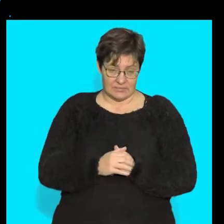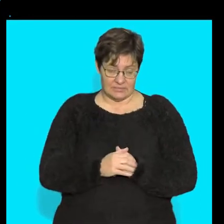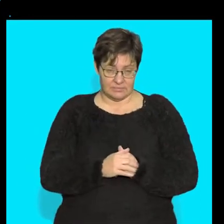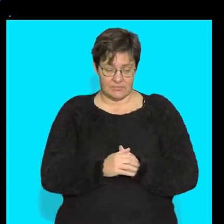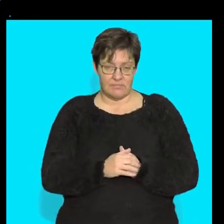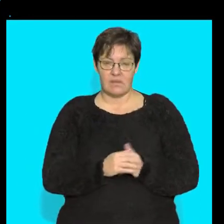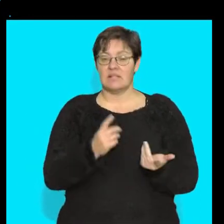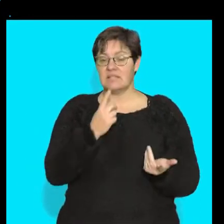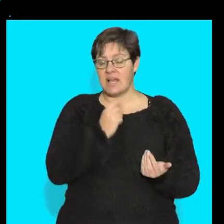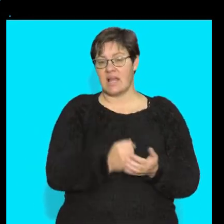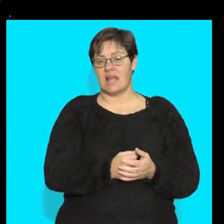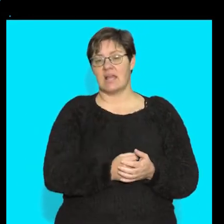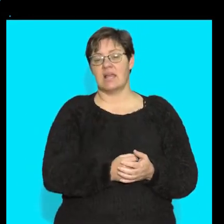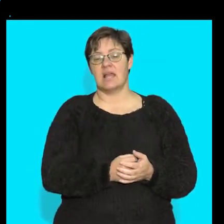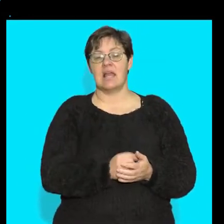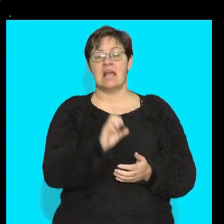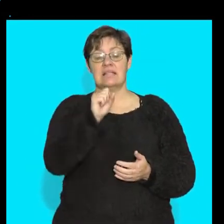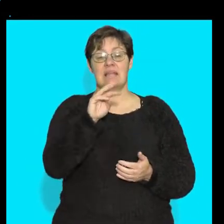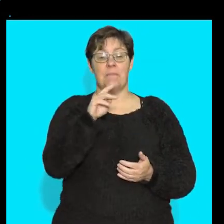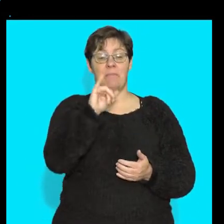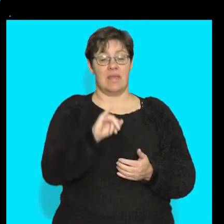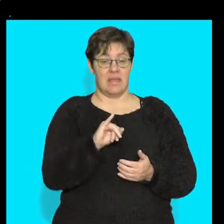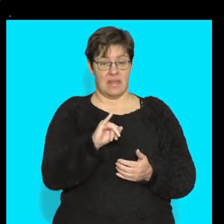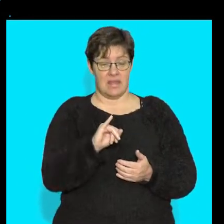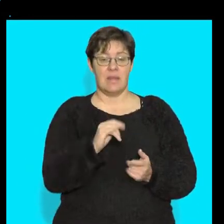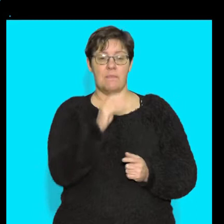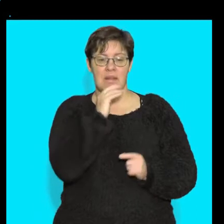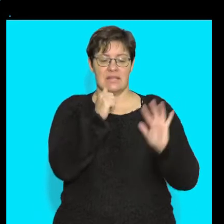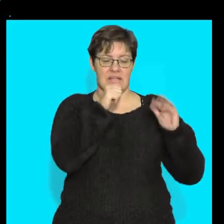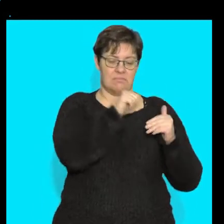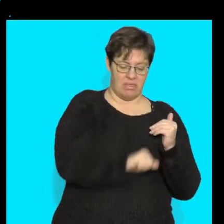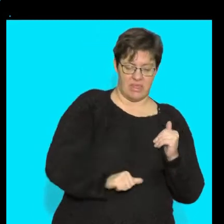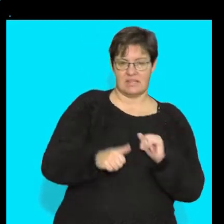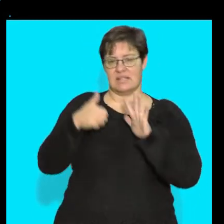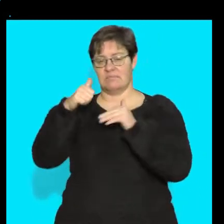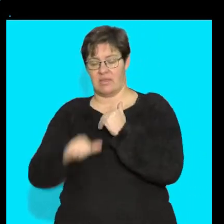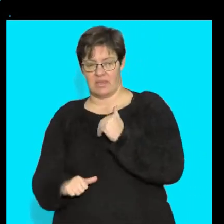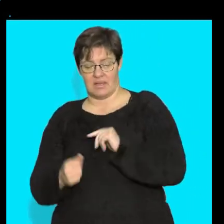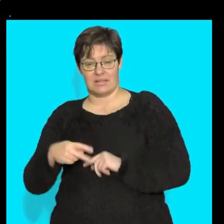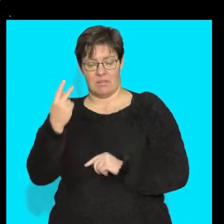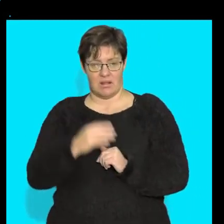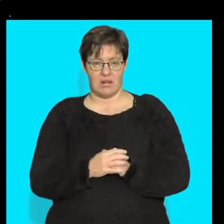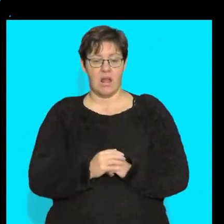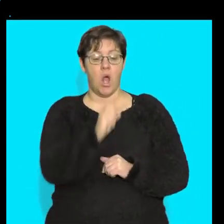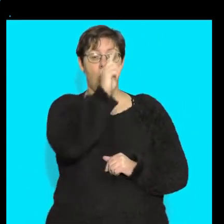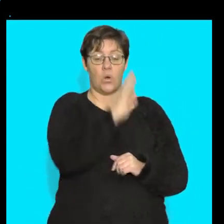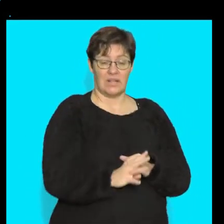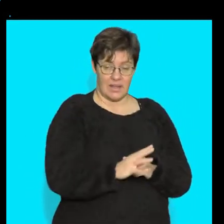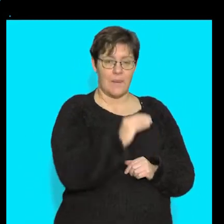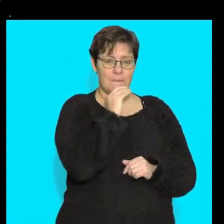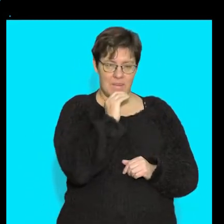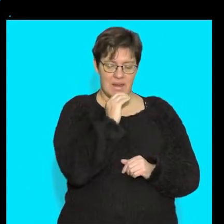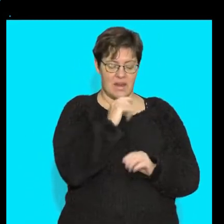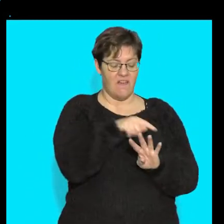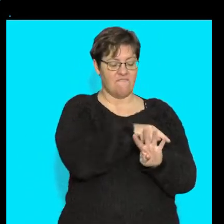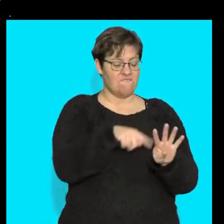say semi-annually, that means it's every 6 months, so it's twice a year. If they say quarterly, there is 4